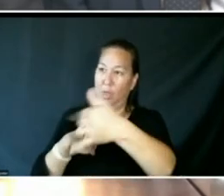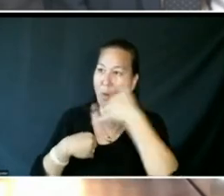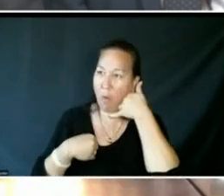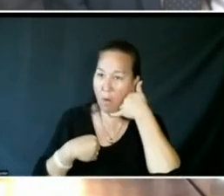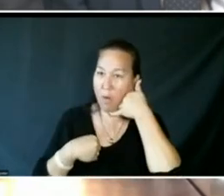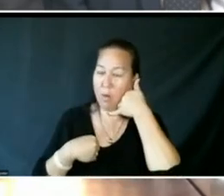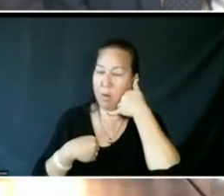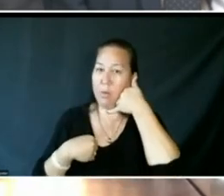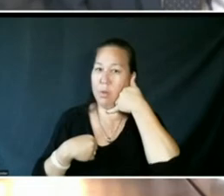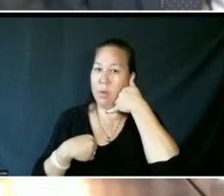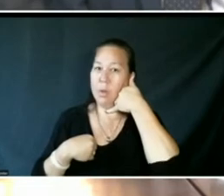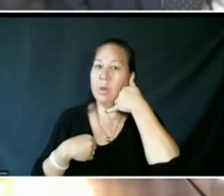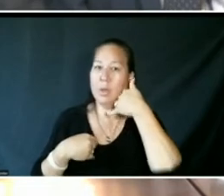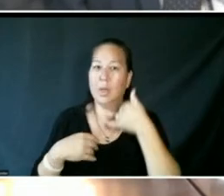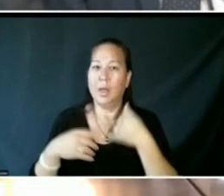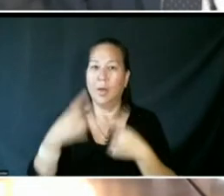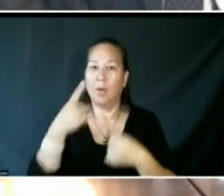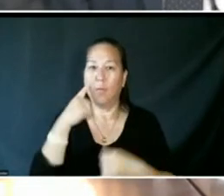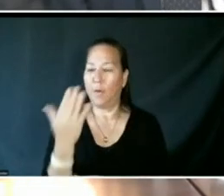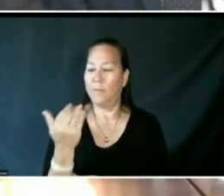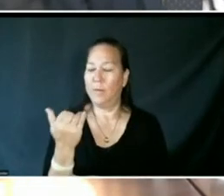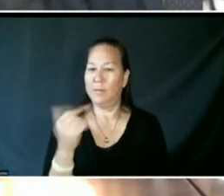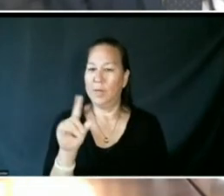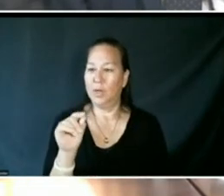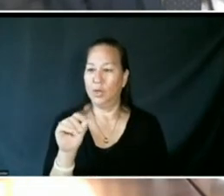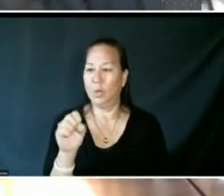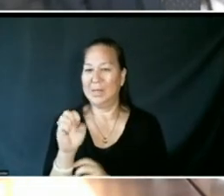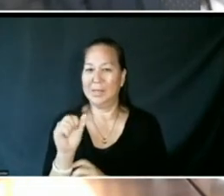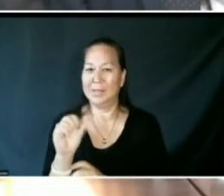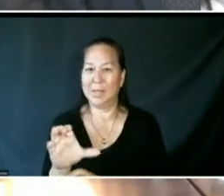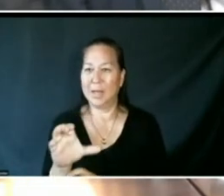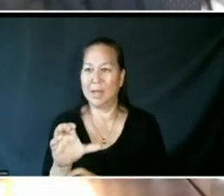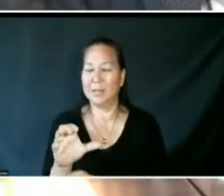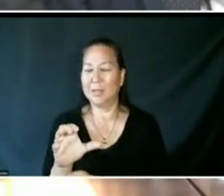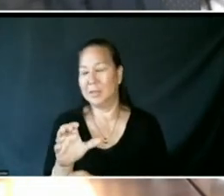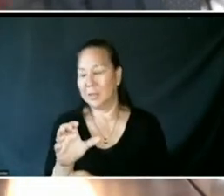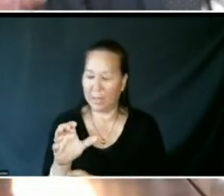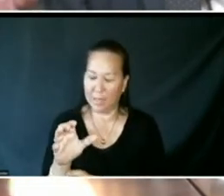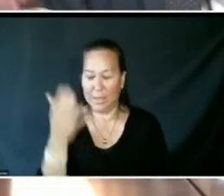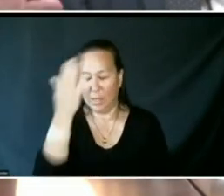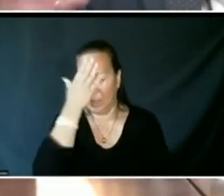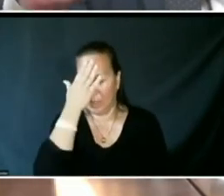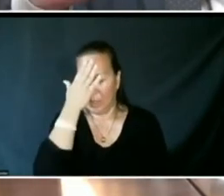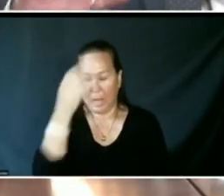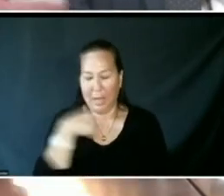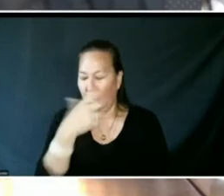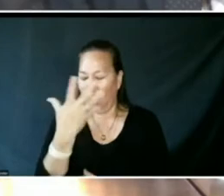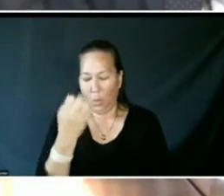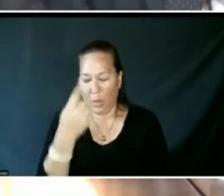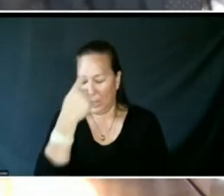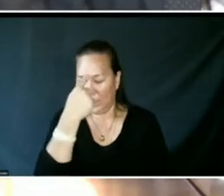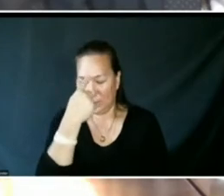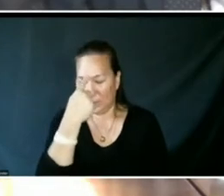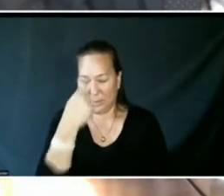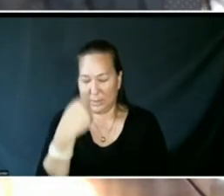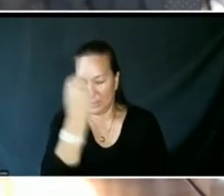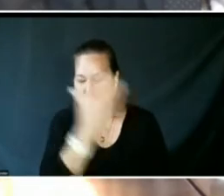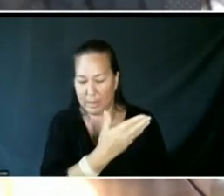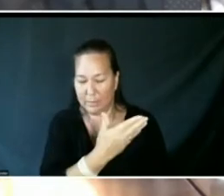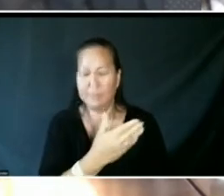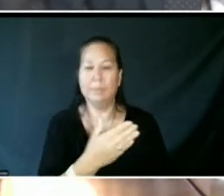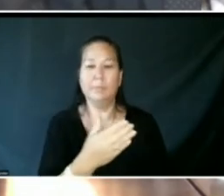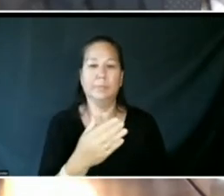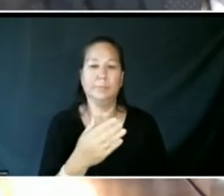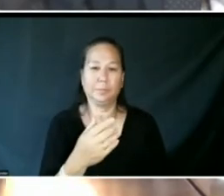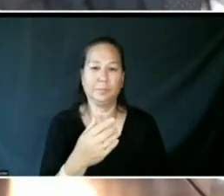tell for about 15, 20 seconds, he does not want to tell these people they have to stay. He walks over, he thinks about it for a second, you see him come back to the corner of a desk and kind of